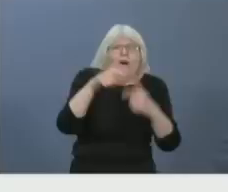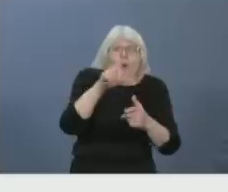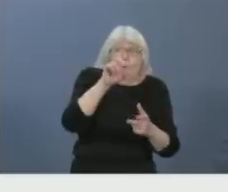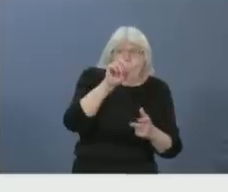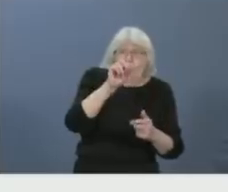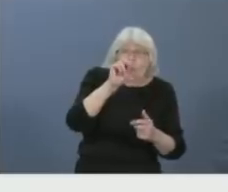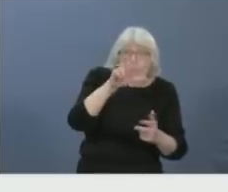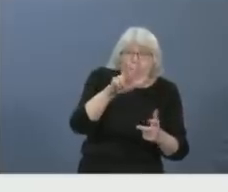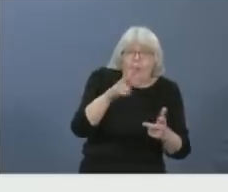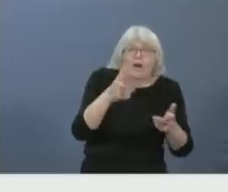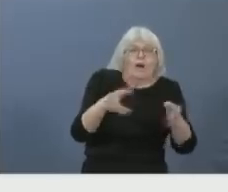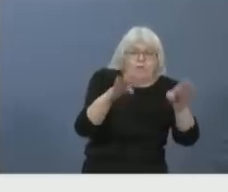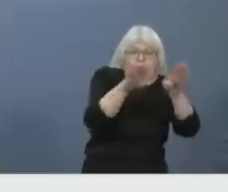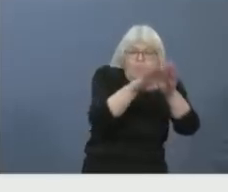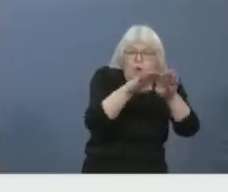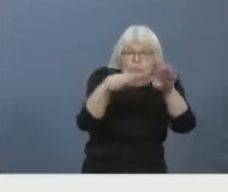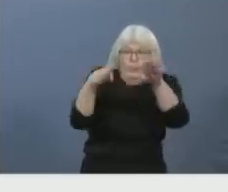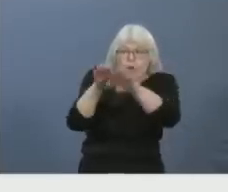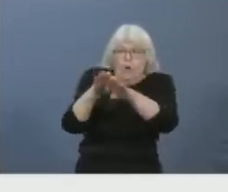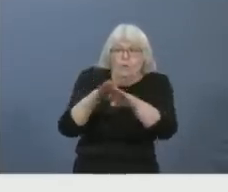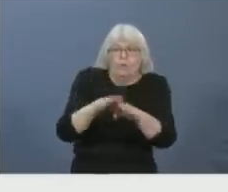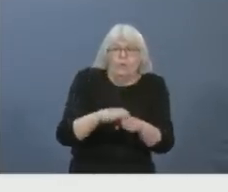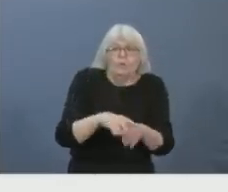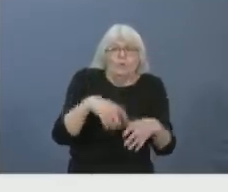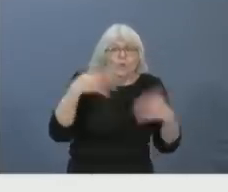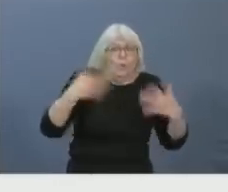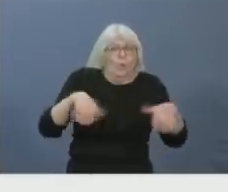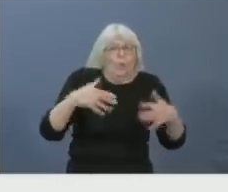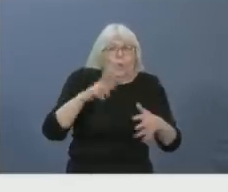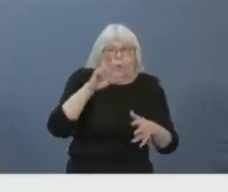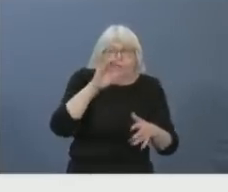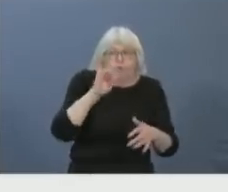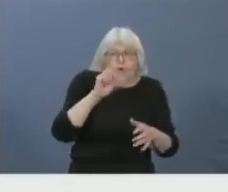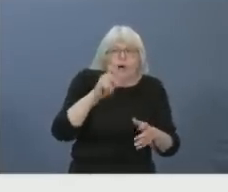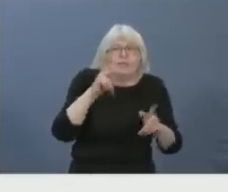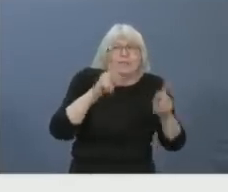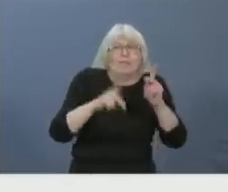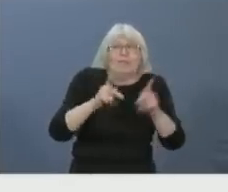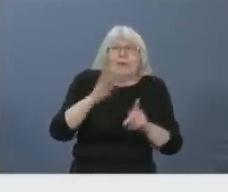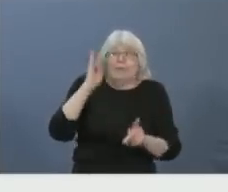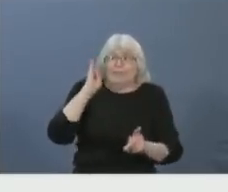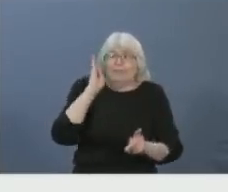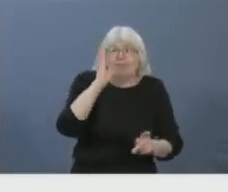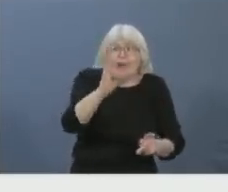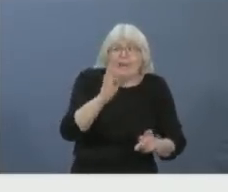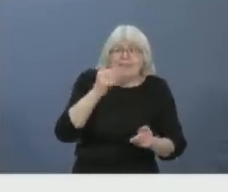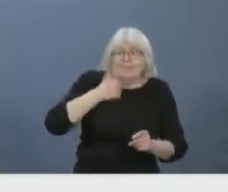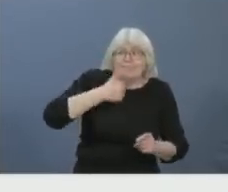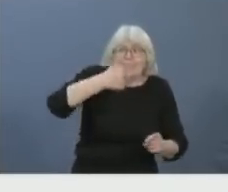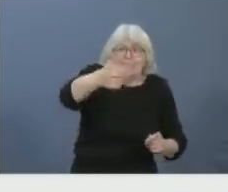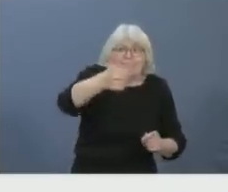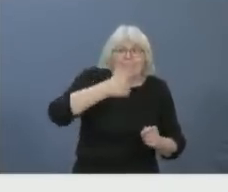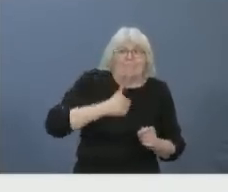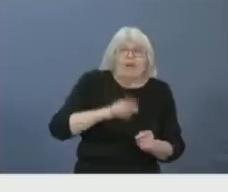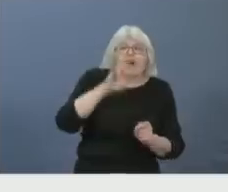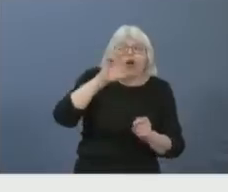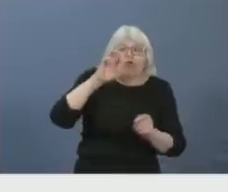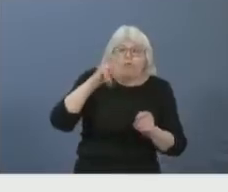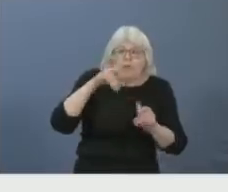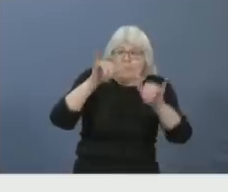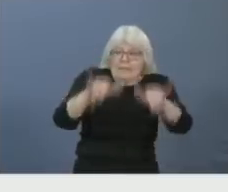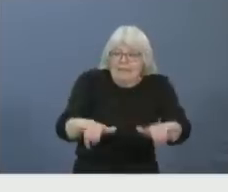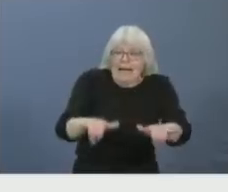and the risk this presented to motorists. Our officers maintained a presence overnight and assisted the Department of Natural Resources and